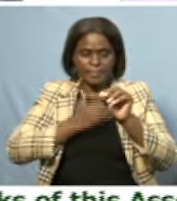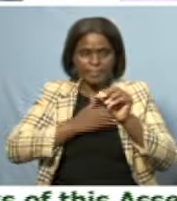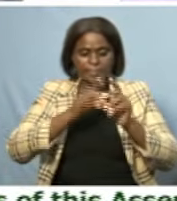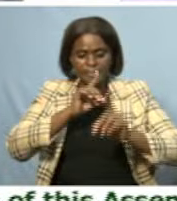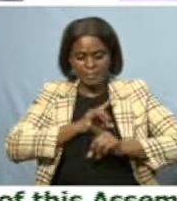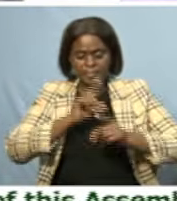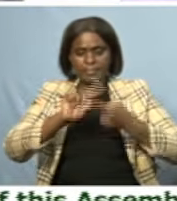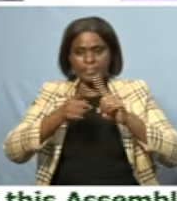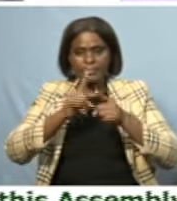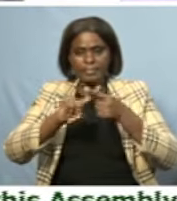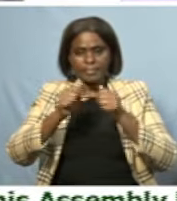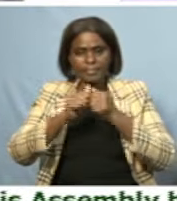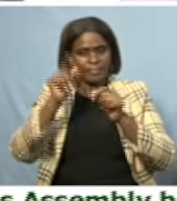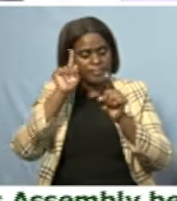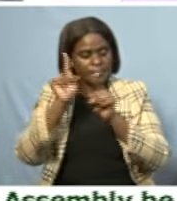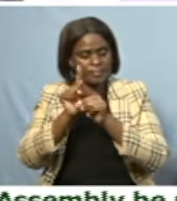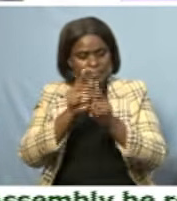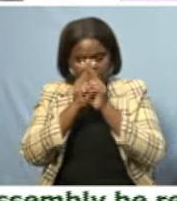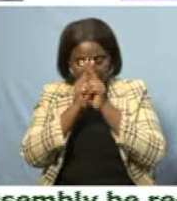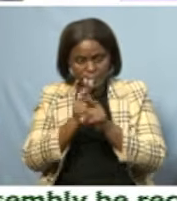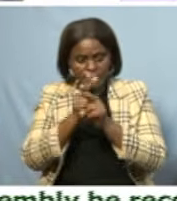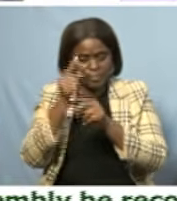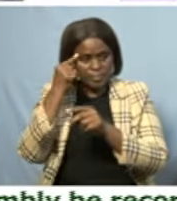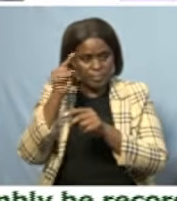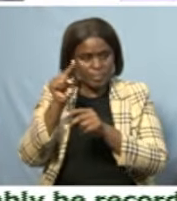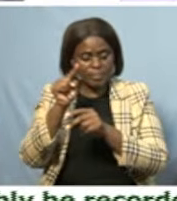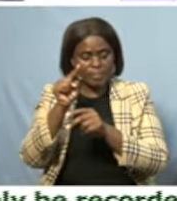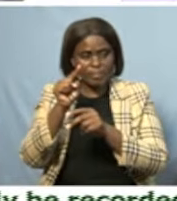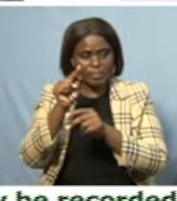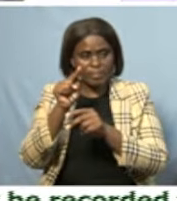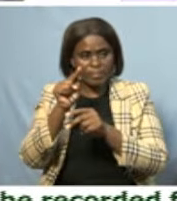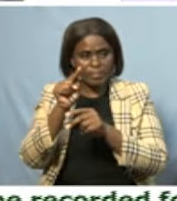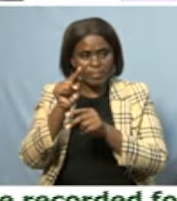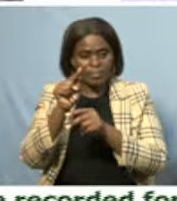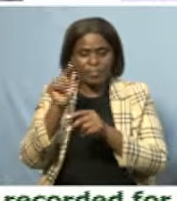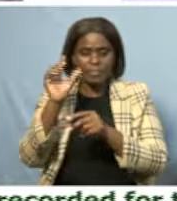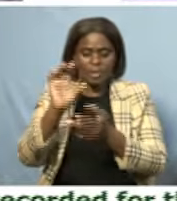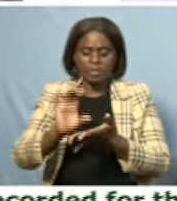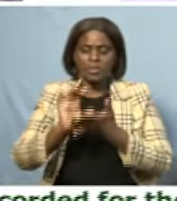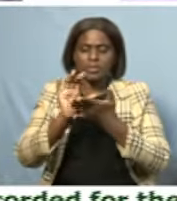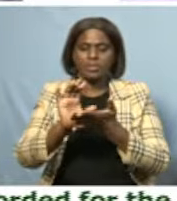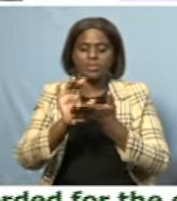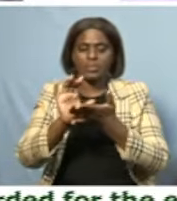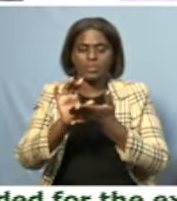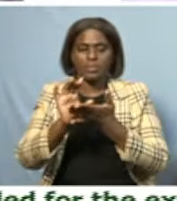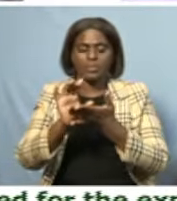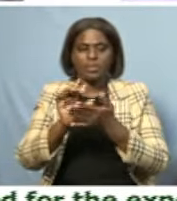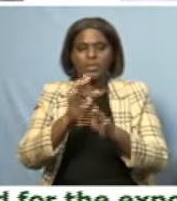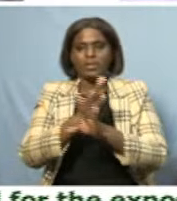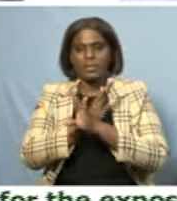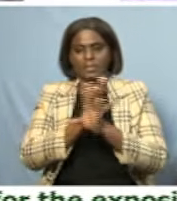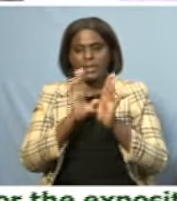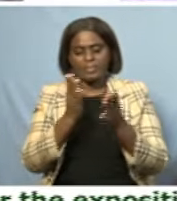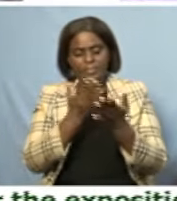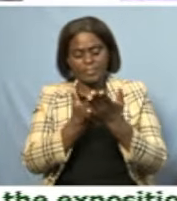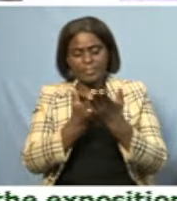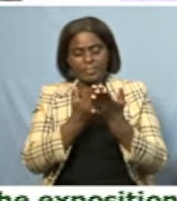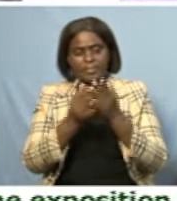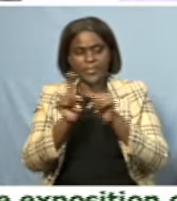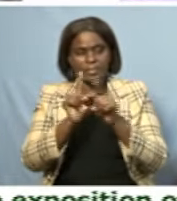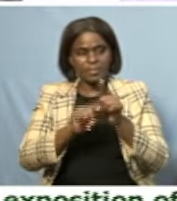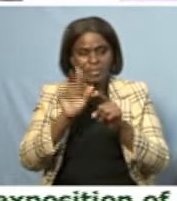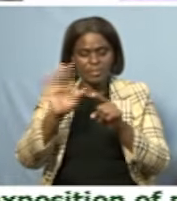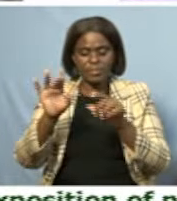dear friend and brother, Honorable for Chirubi, that Zambia is